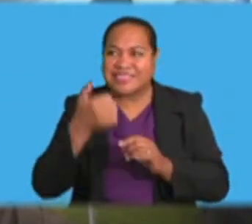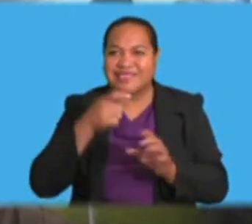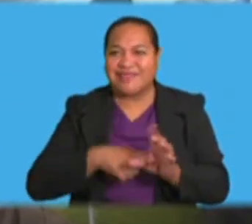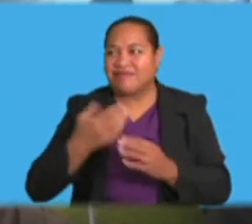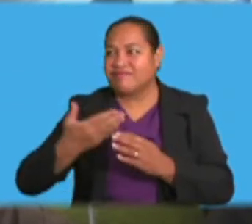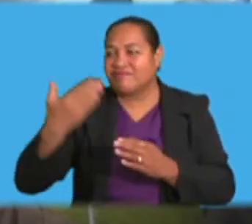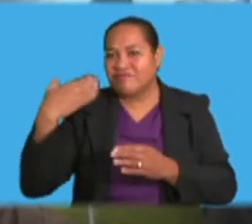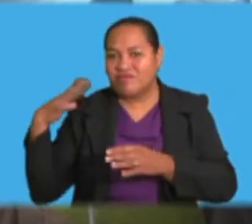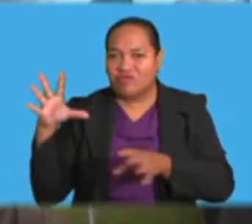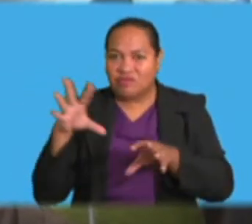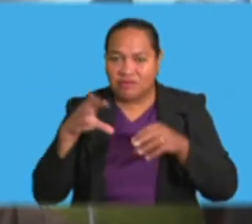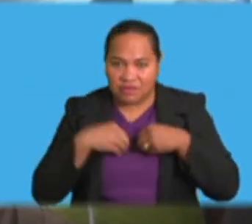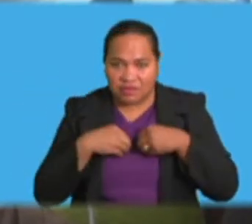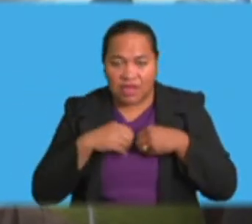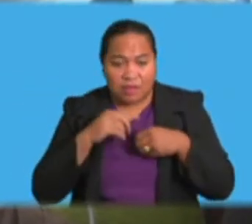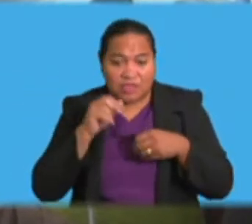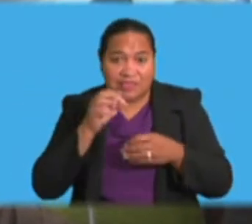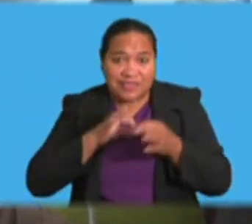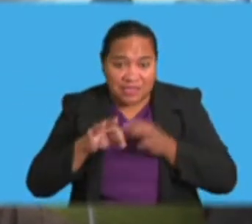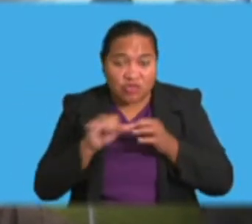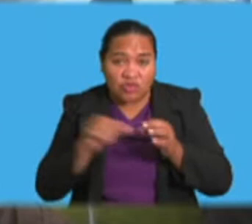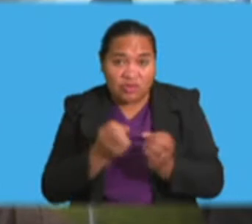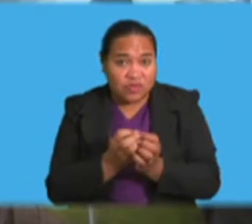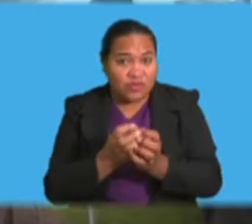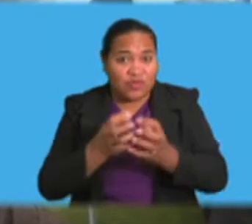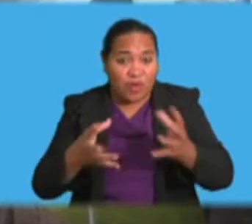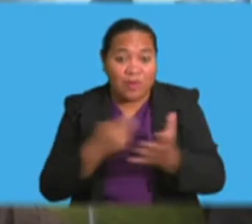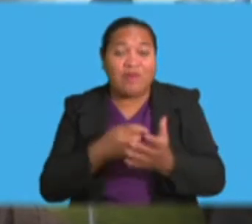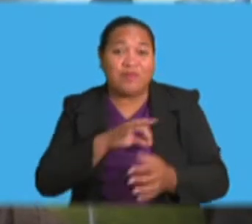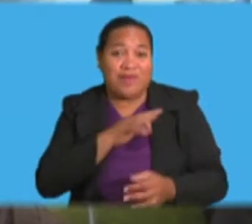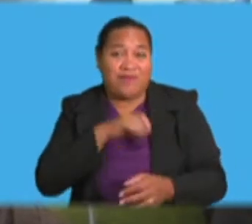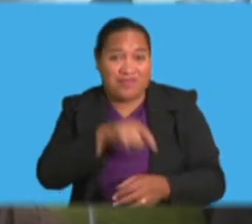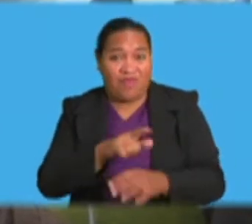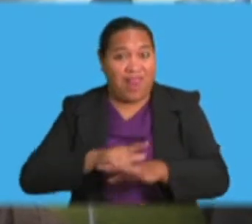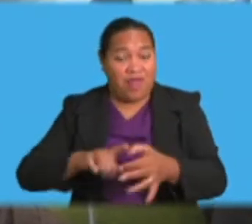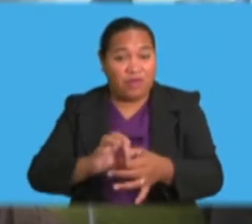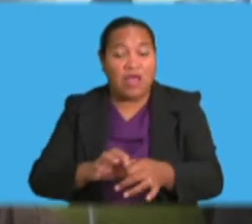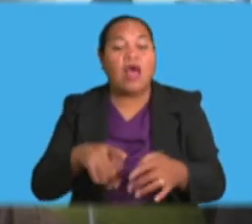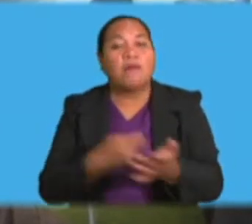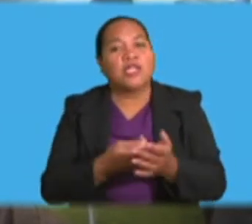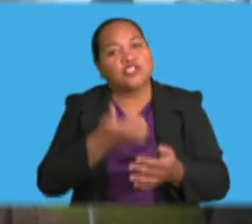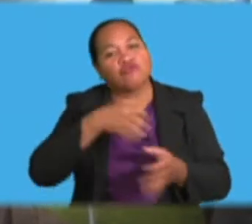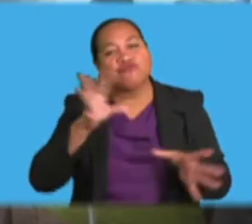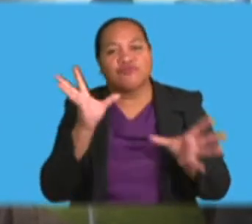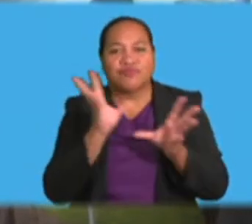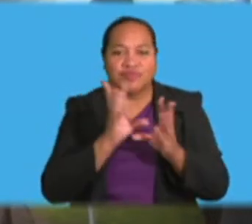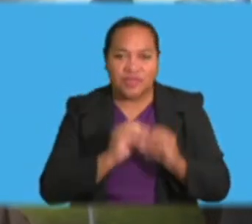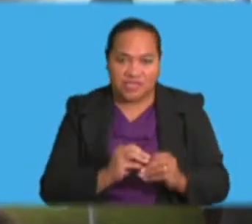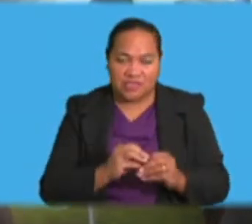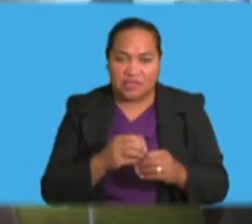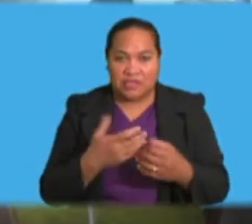years. But rather than growing that money for the benefit of the landowners in Bua, the monies have been used up or diminished in